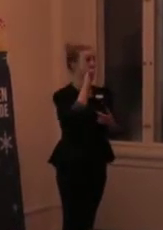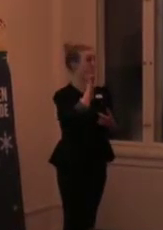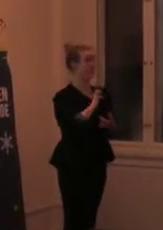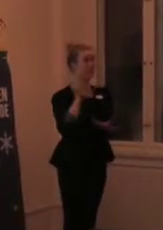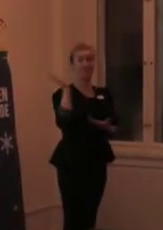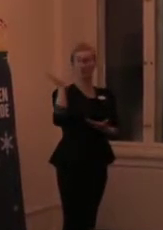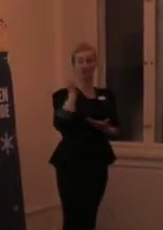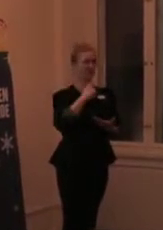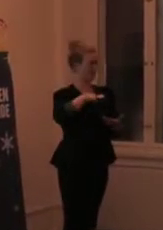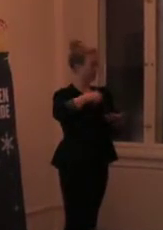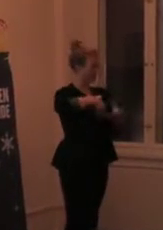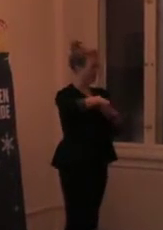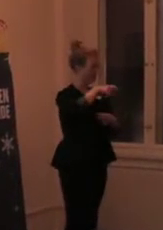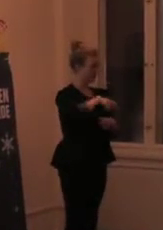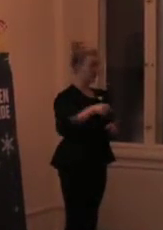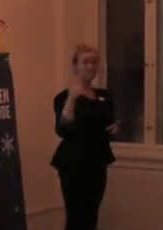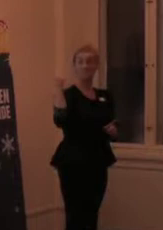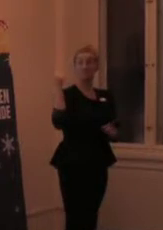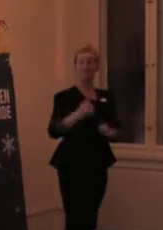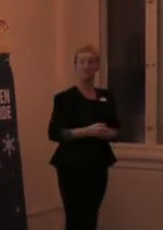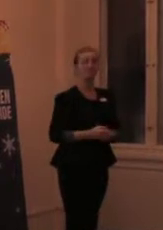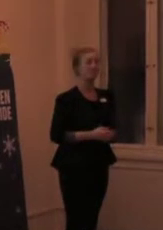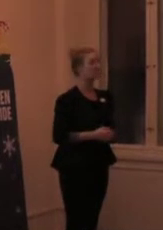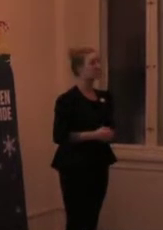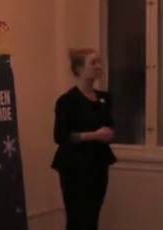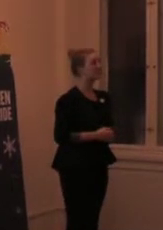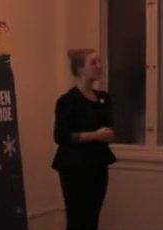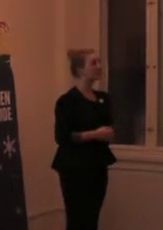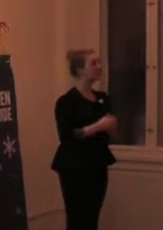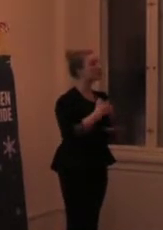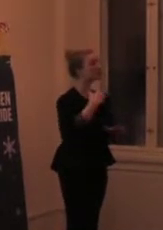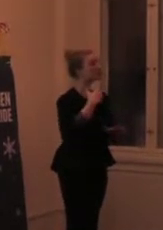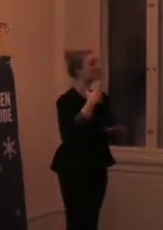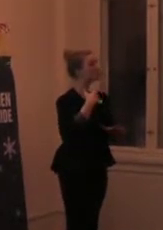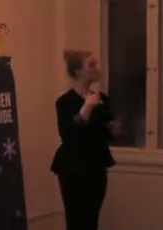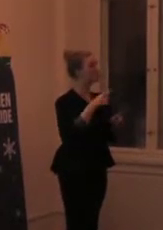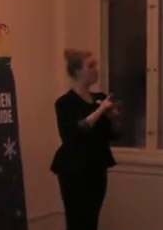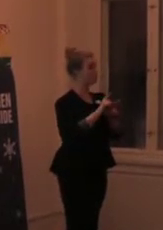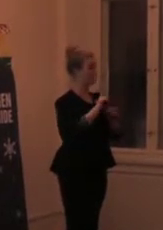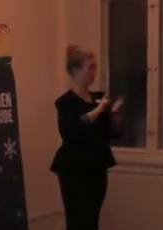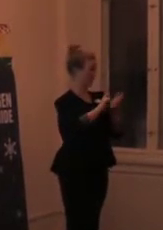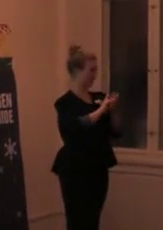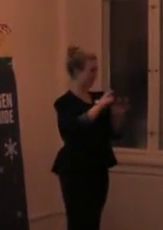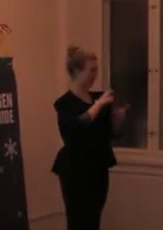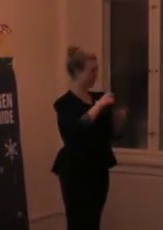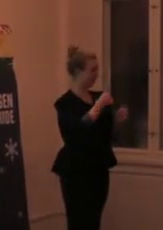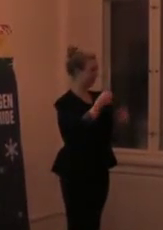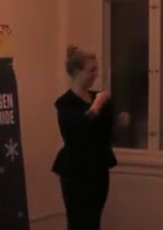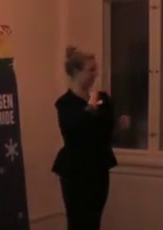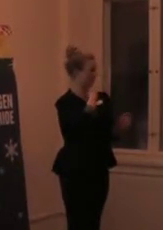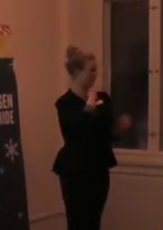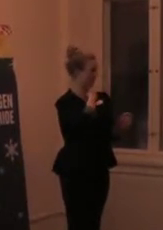of the members who, she also wrote one of the stories. She's one of the